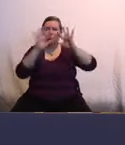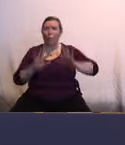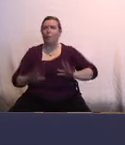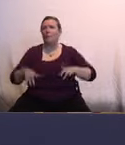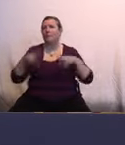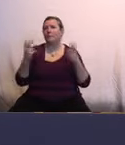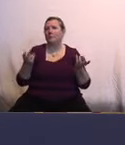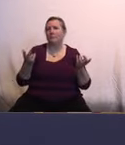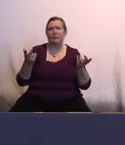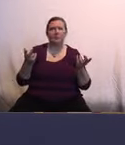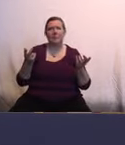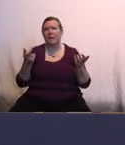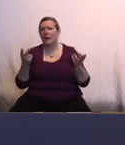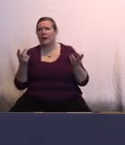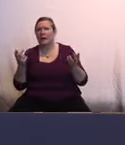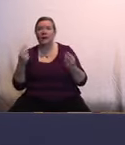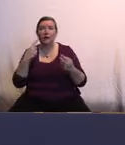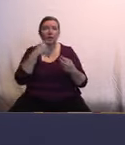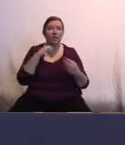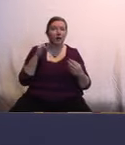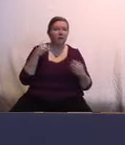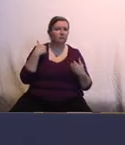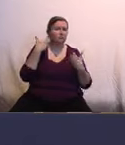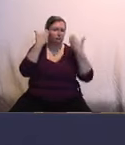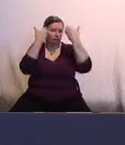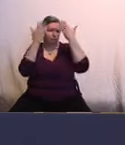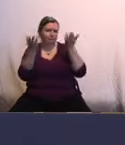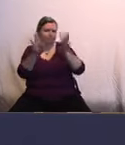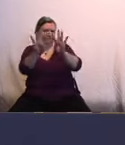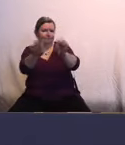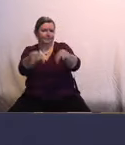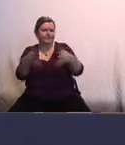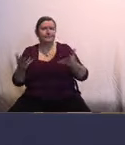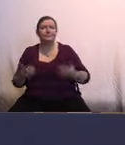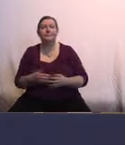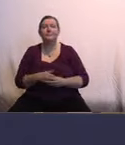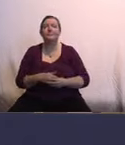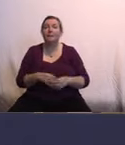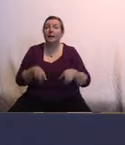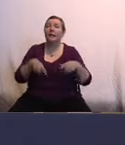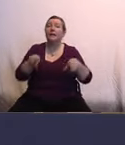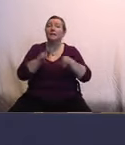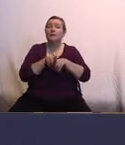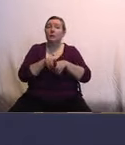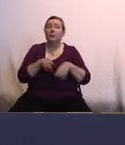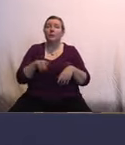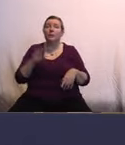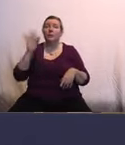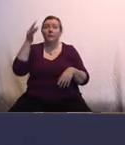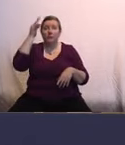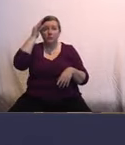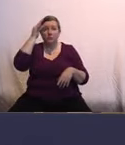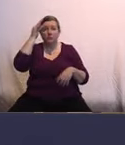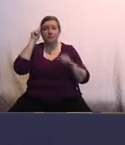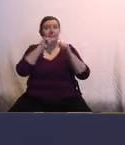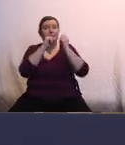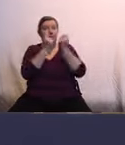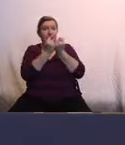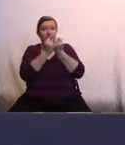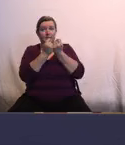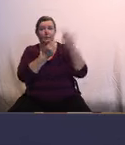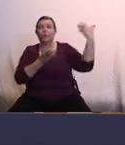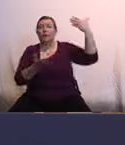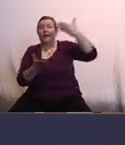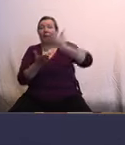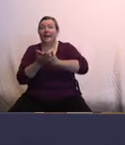there. And Judy, the last point that Pat wanted us to mention, that the federal strike teams arrived at University Hospital, your